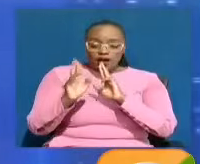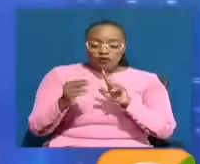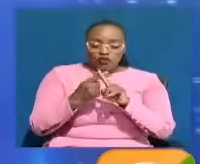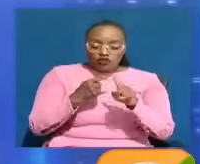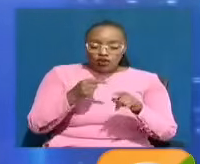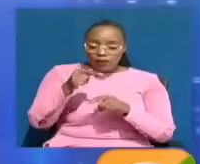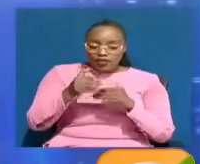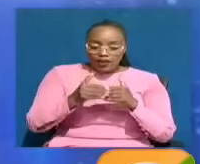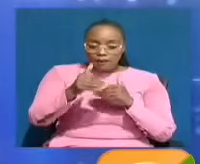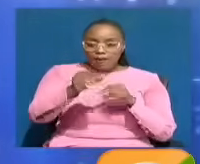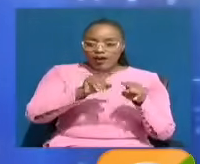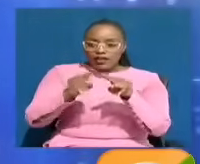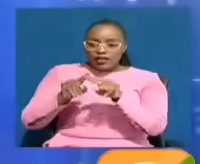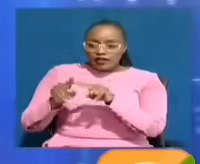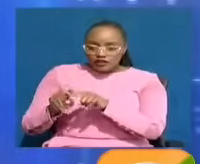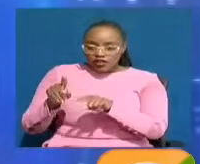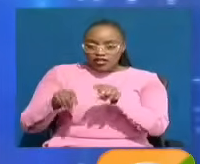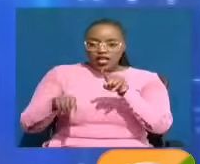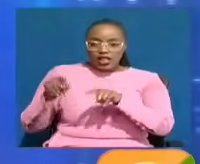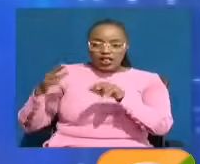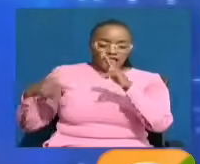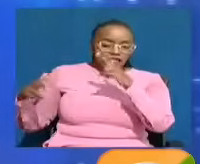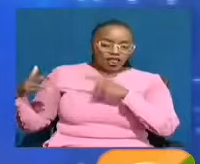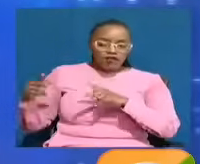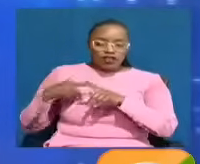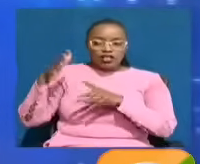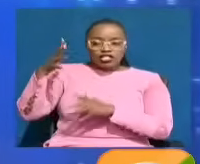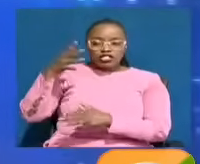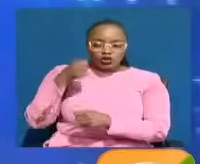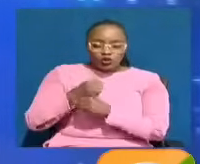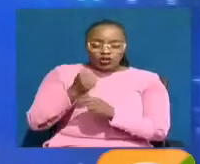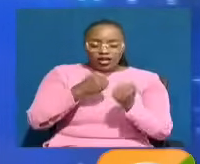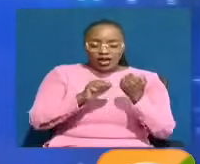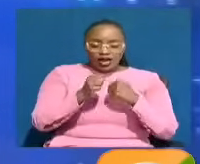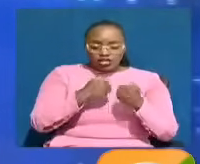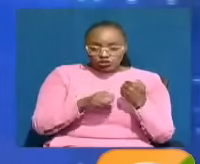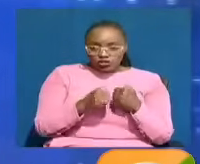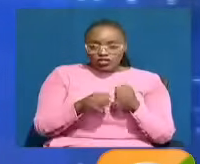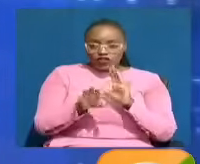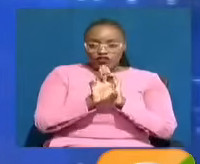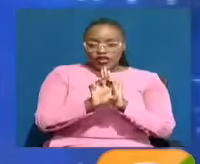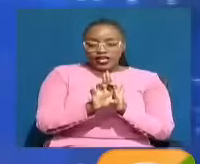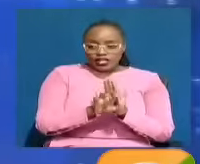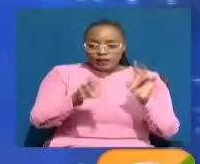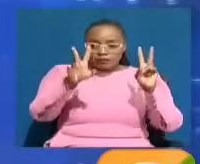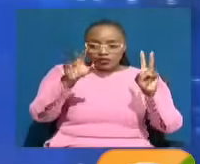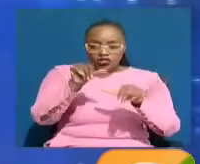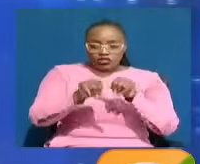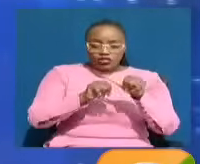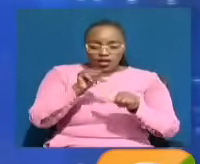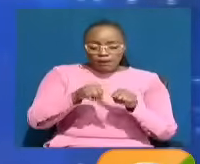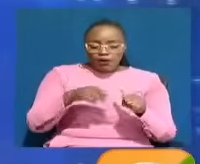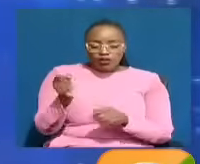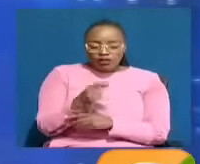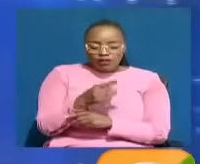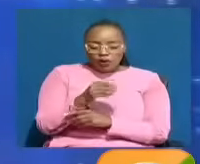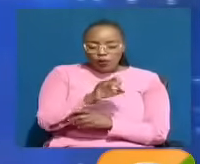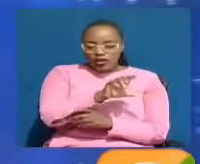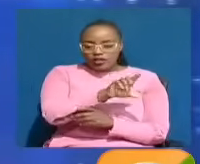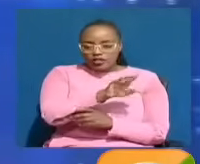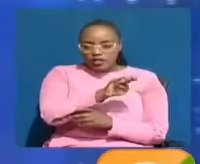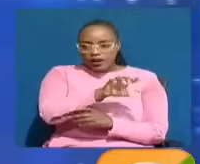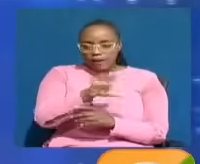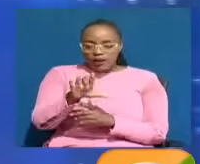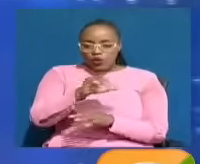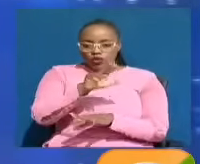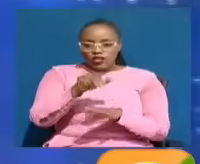there, the various significant relevant stakeholders are taking action. So for example, on issues of the wage bill, we're in touch with the